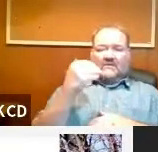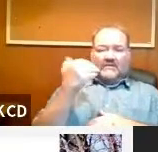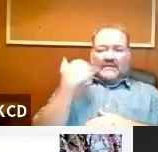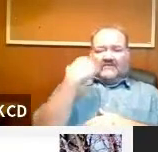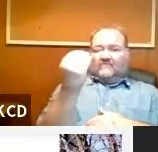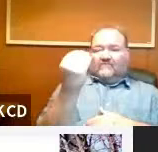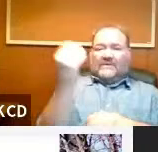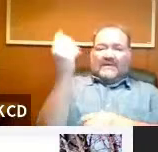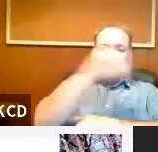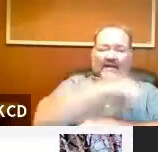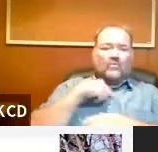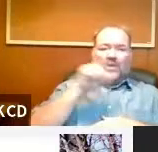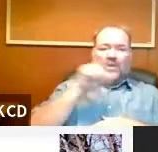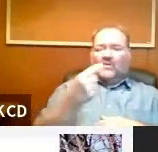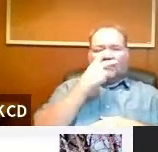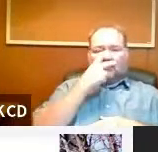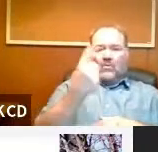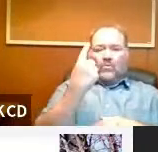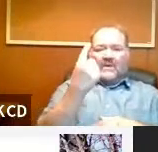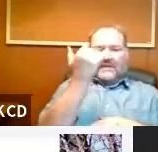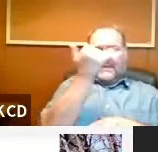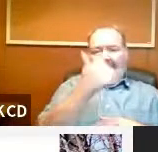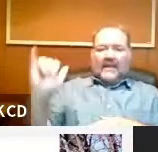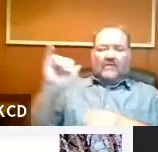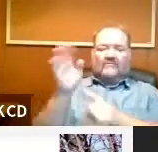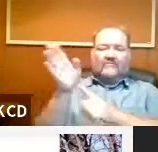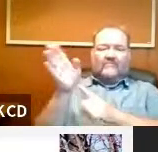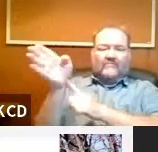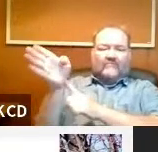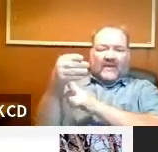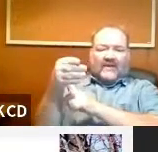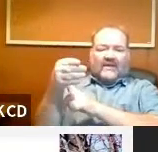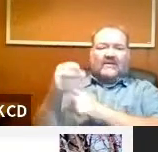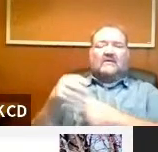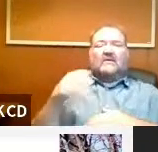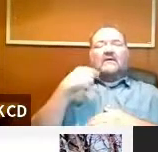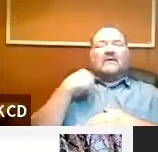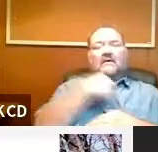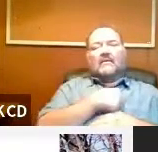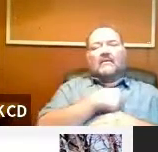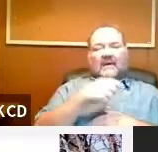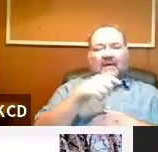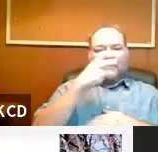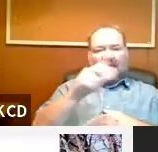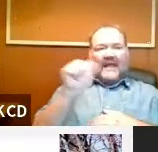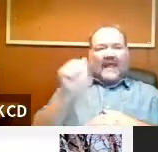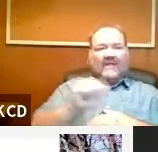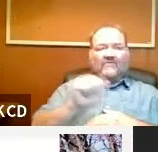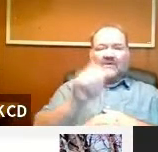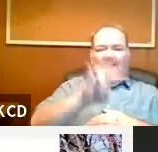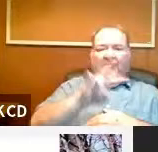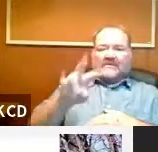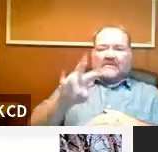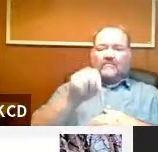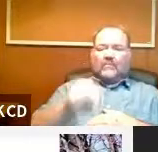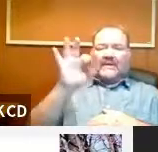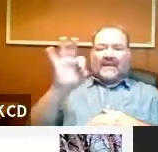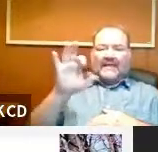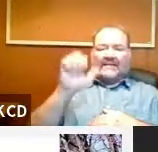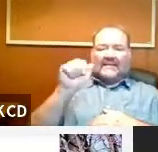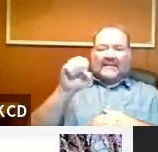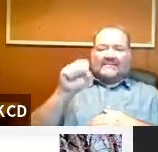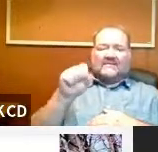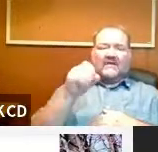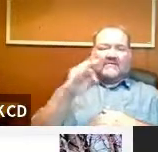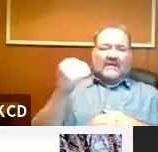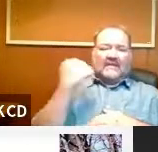14 days, we've only seen one yellow flag. We have received an average of 77.9 cases over the past 7 days